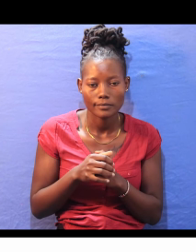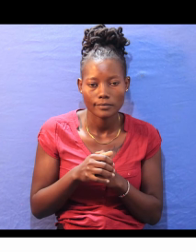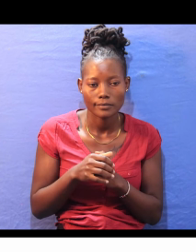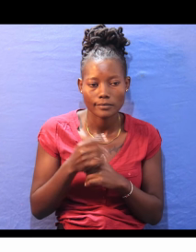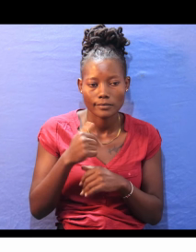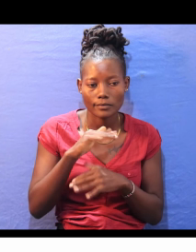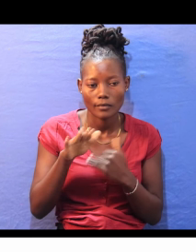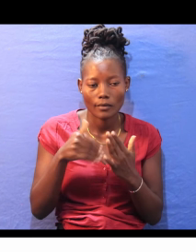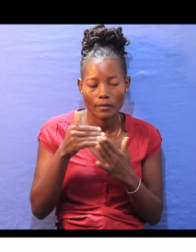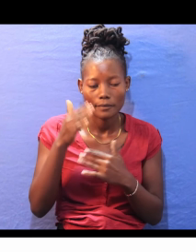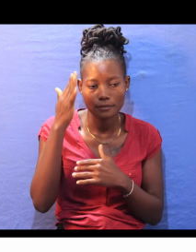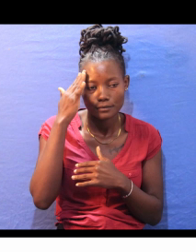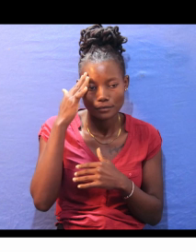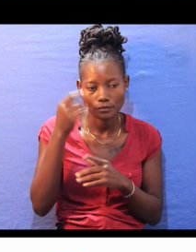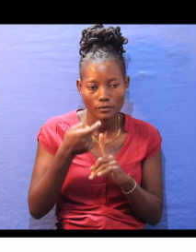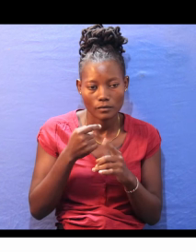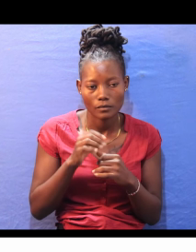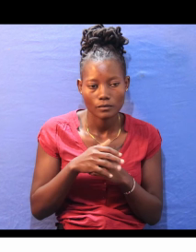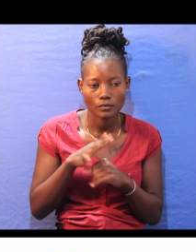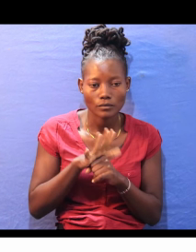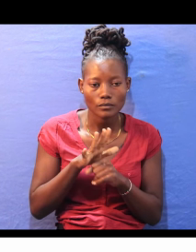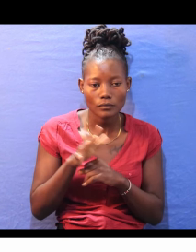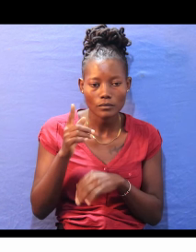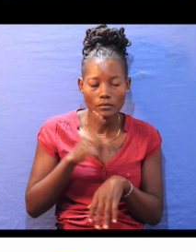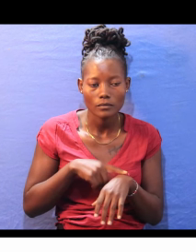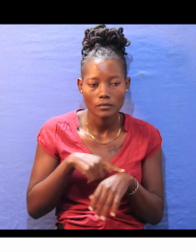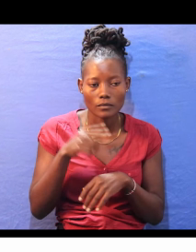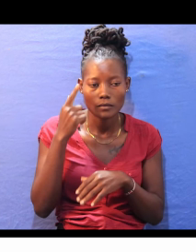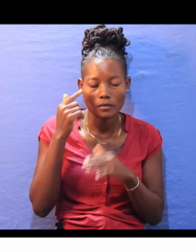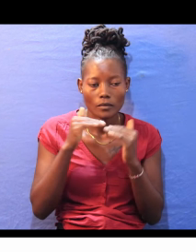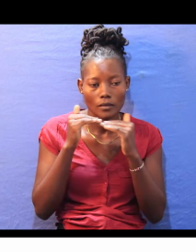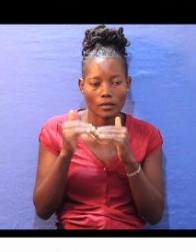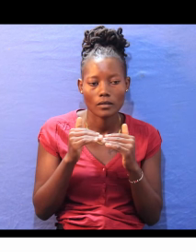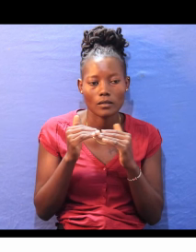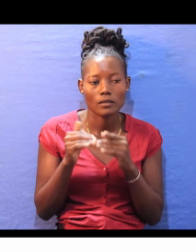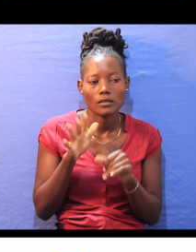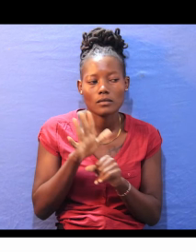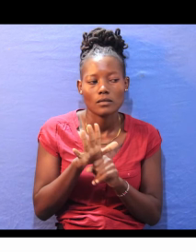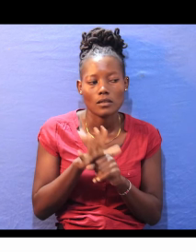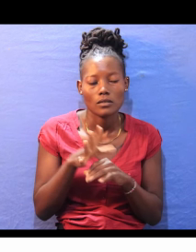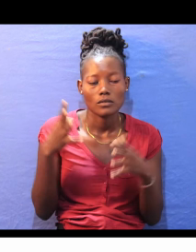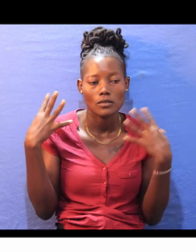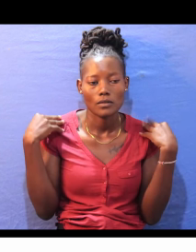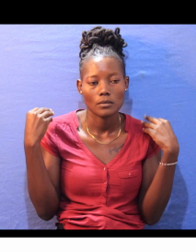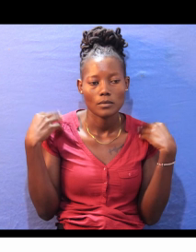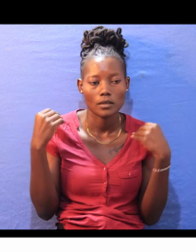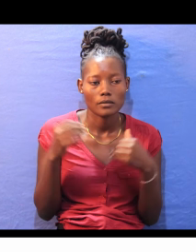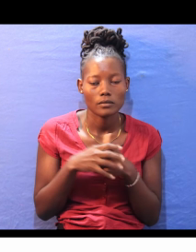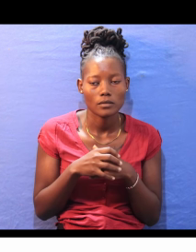We will pay tremendous amount of attention at this level to remedial and therapy exercises for